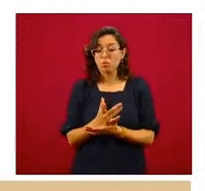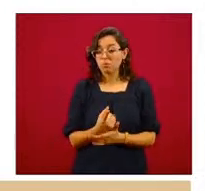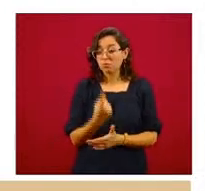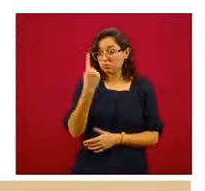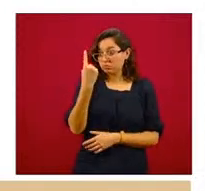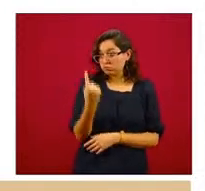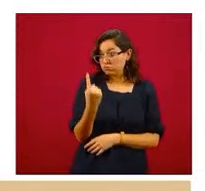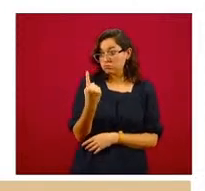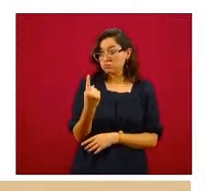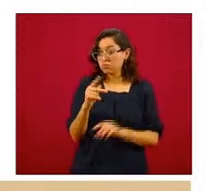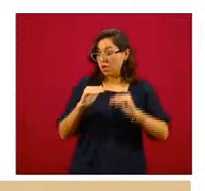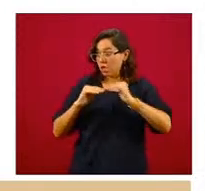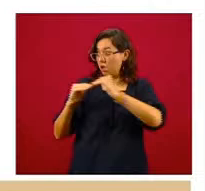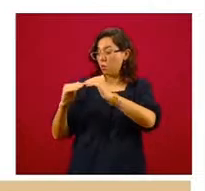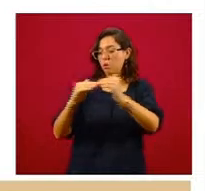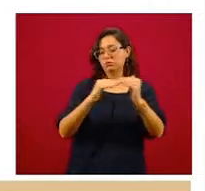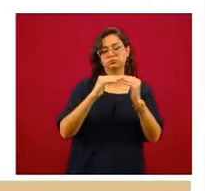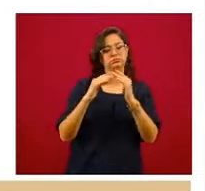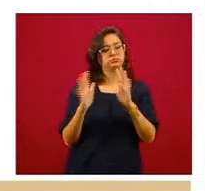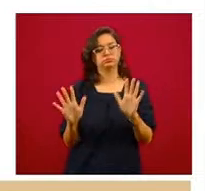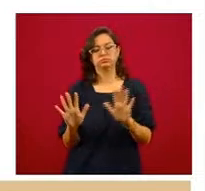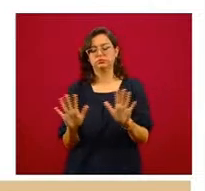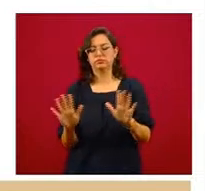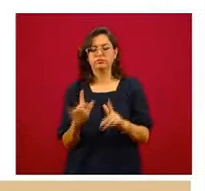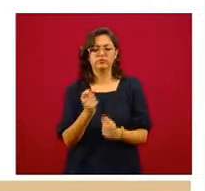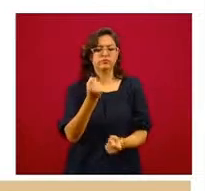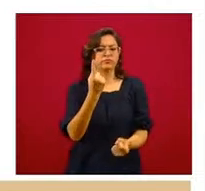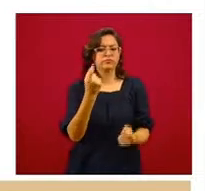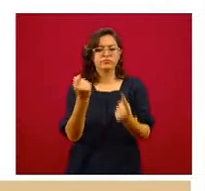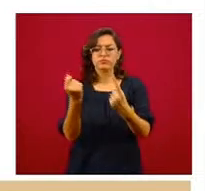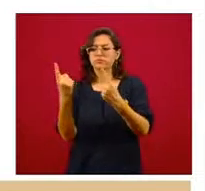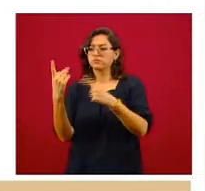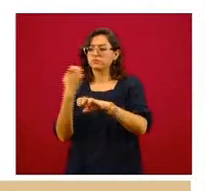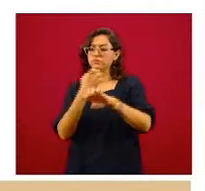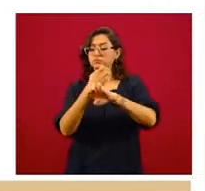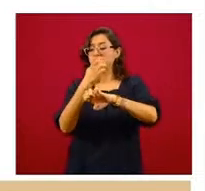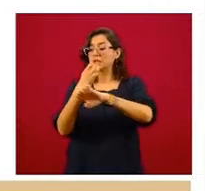talking about the population base here. So perhaps certain